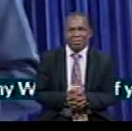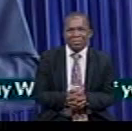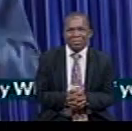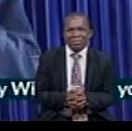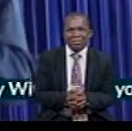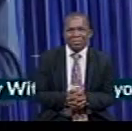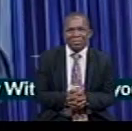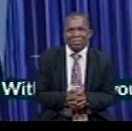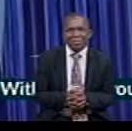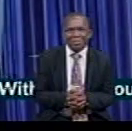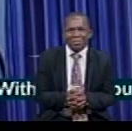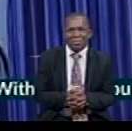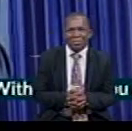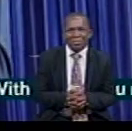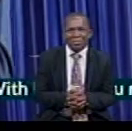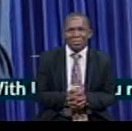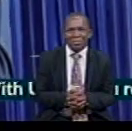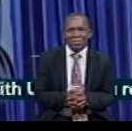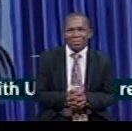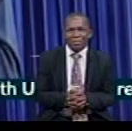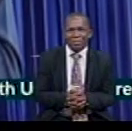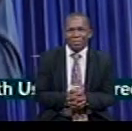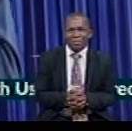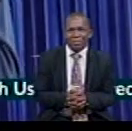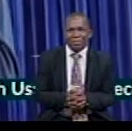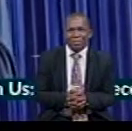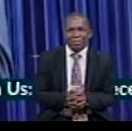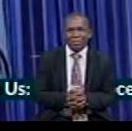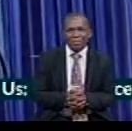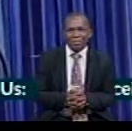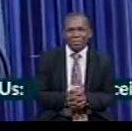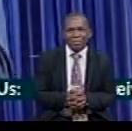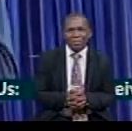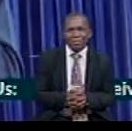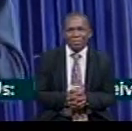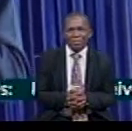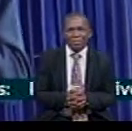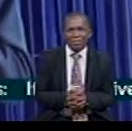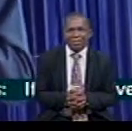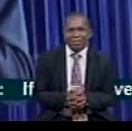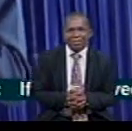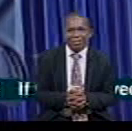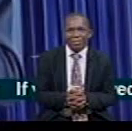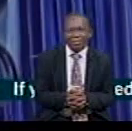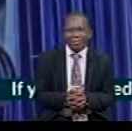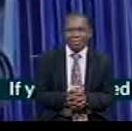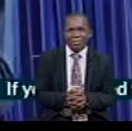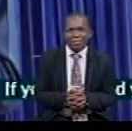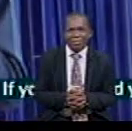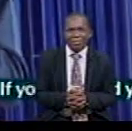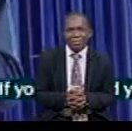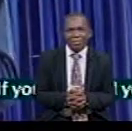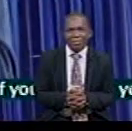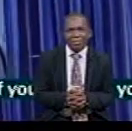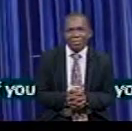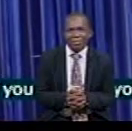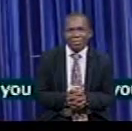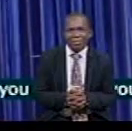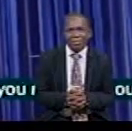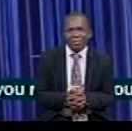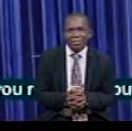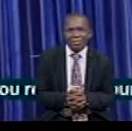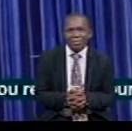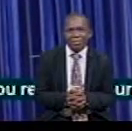na okoye sofu peni hie mu ase na odi koto awrade anim se o mane nya oba bema na afe